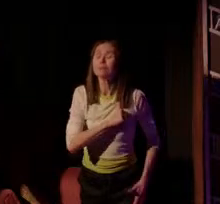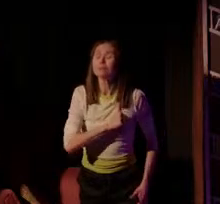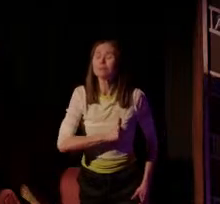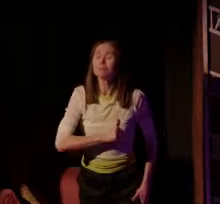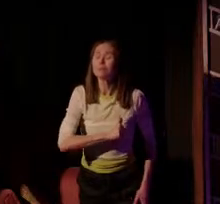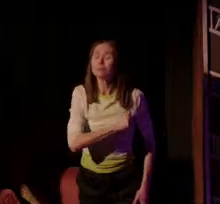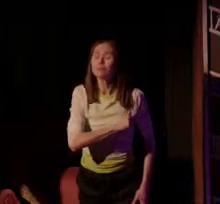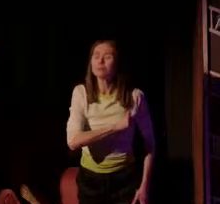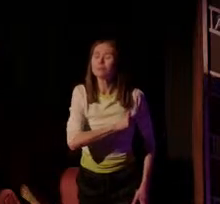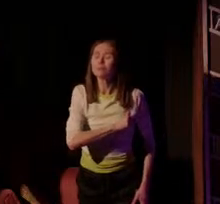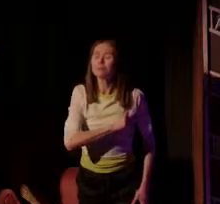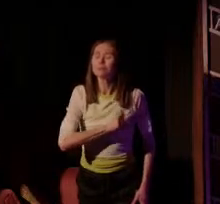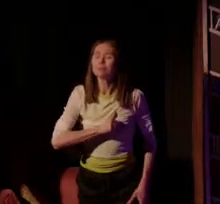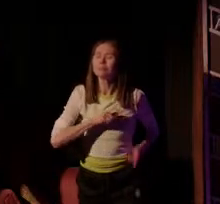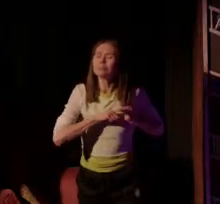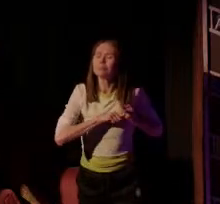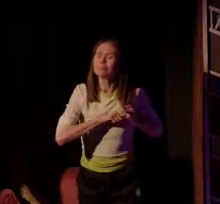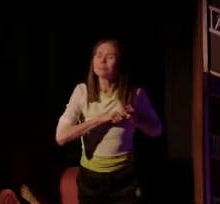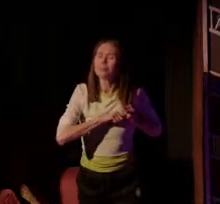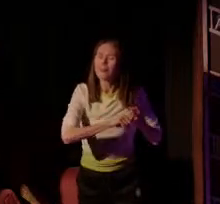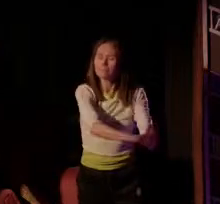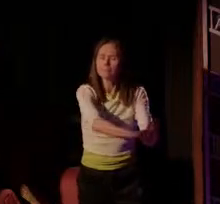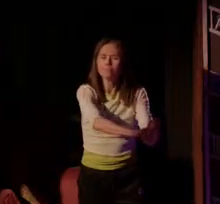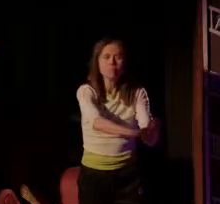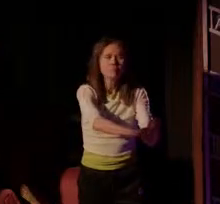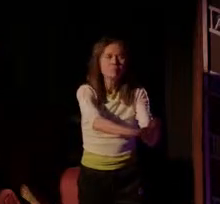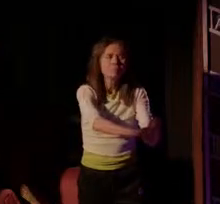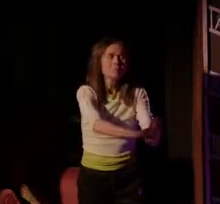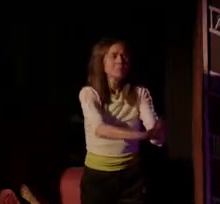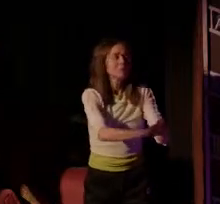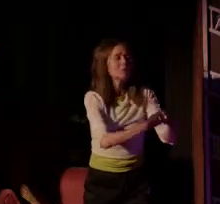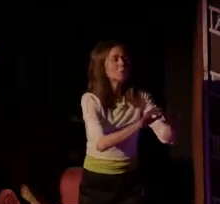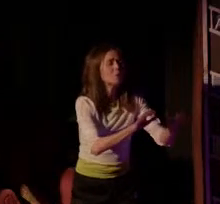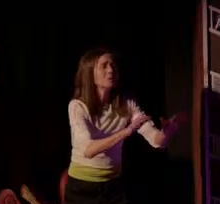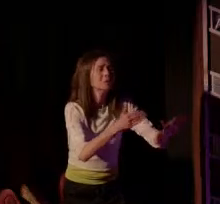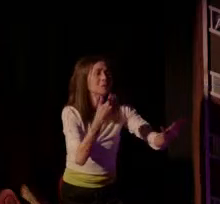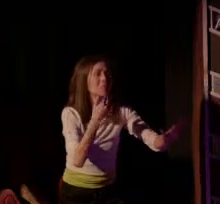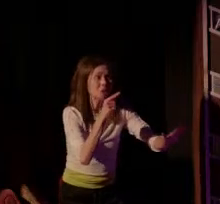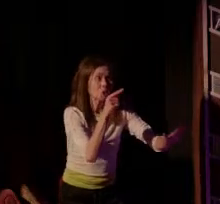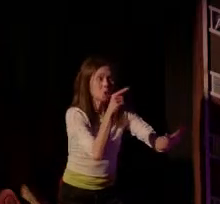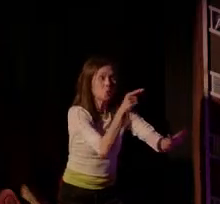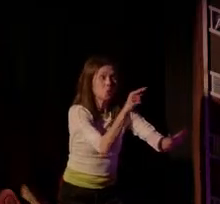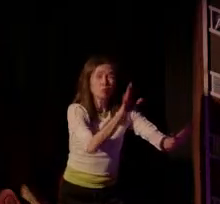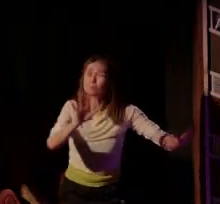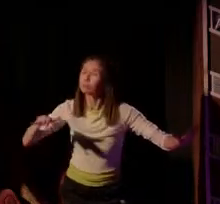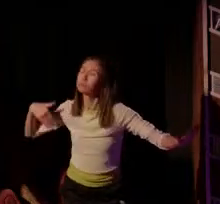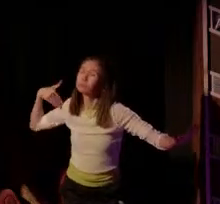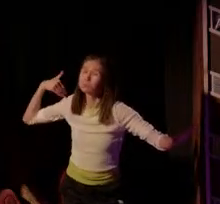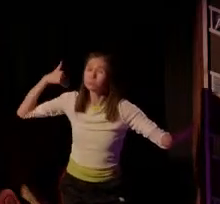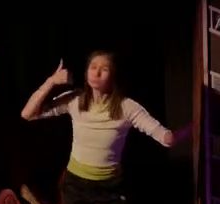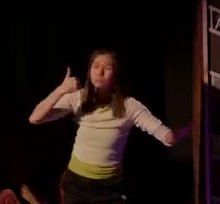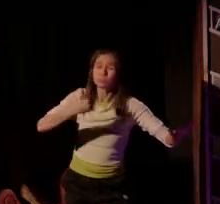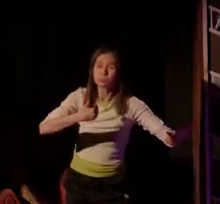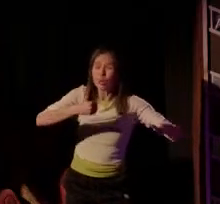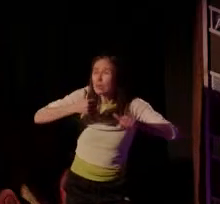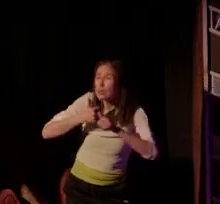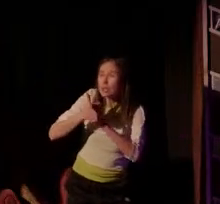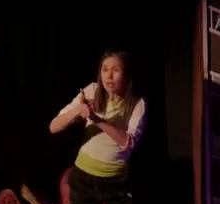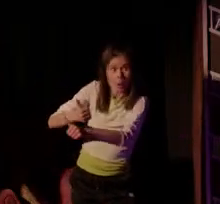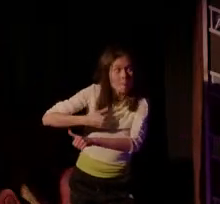beloved. Therefore I beg you, because you've been my father's honoured friend, pass this upward to